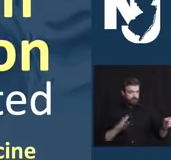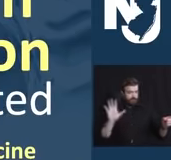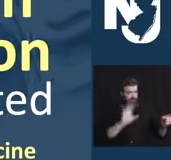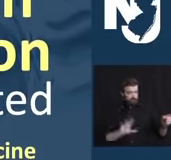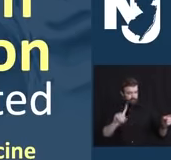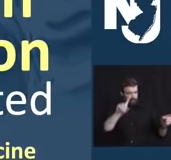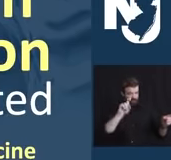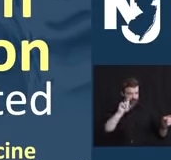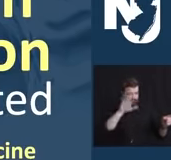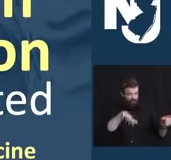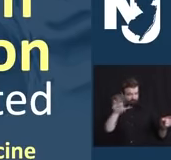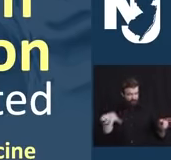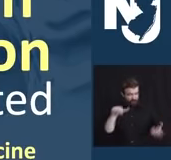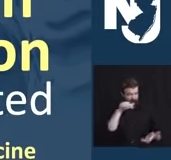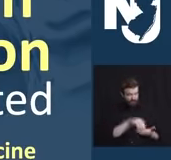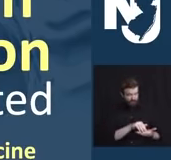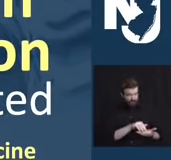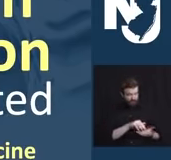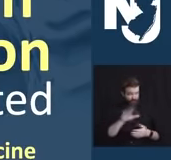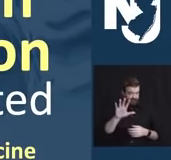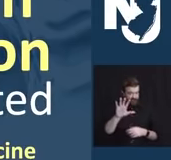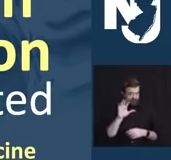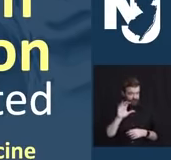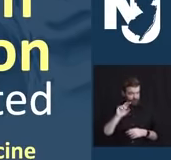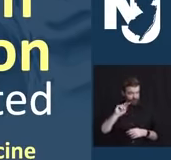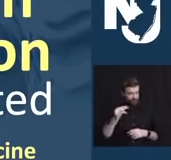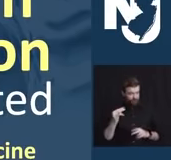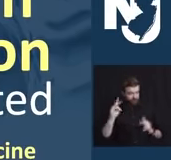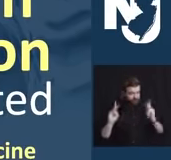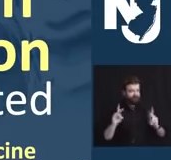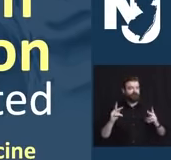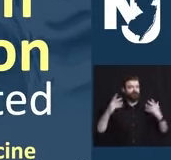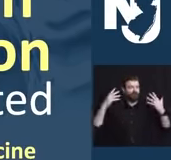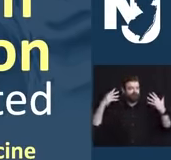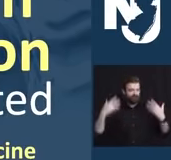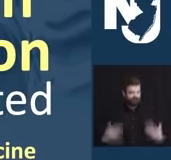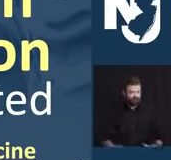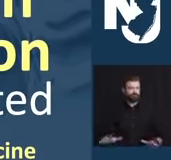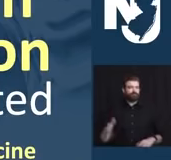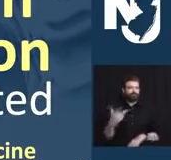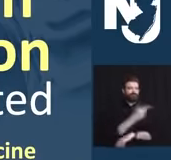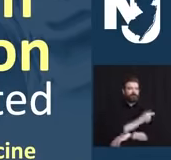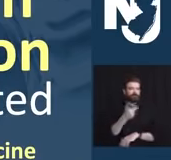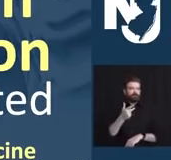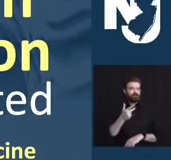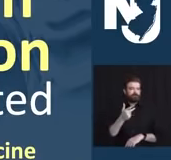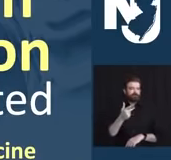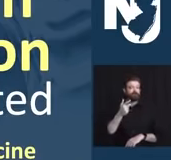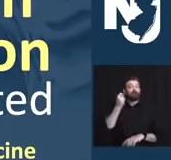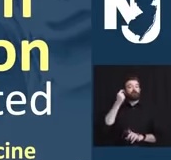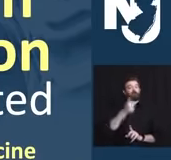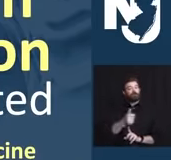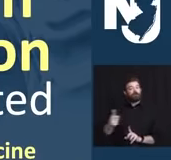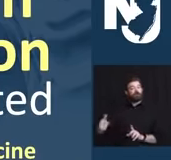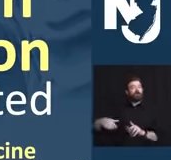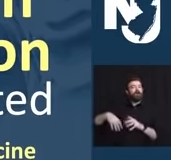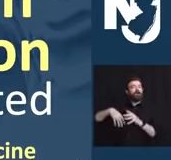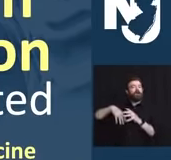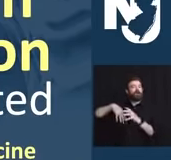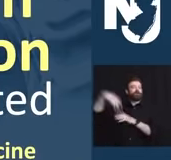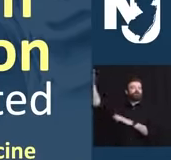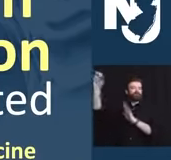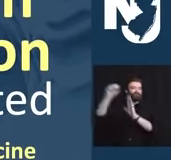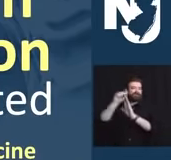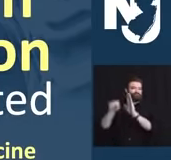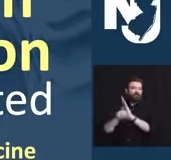155,500 New Jersey residents who have been fully vaccinated at out-of-state sites. Whether it's you work in New York, you